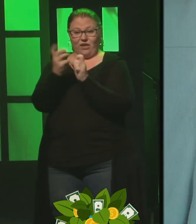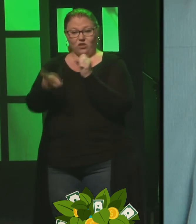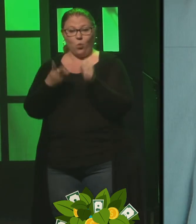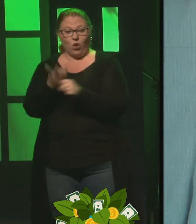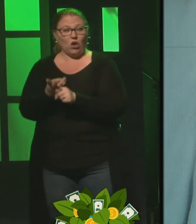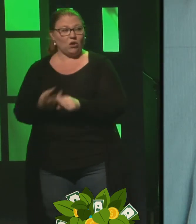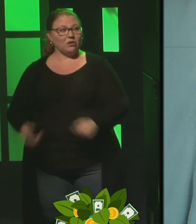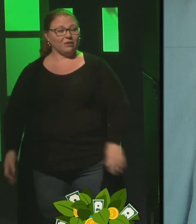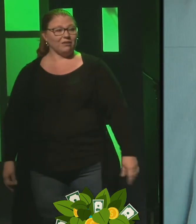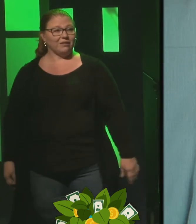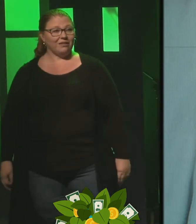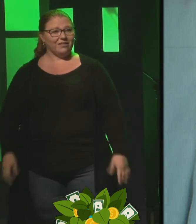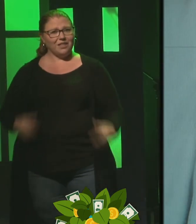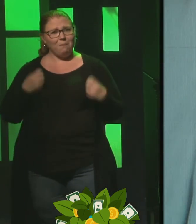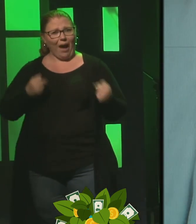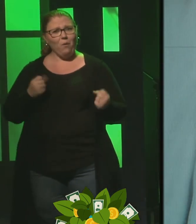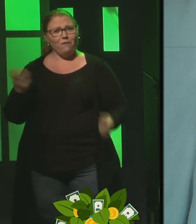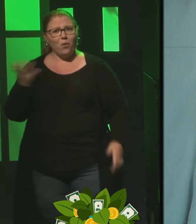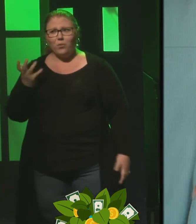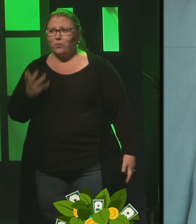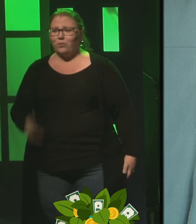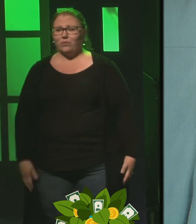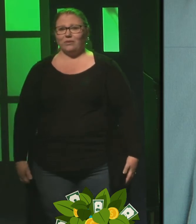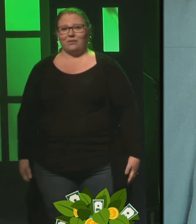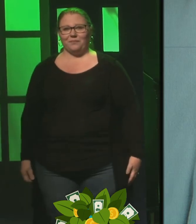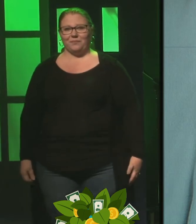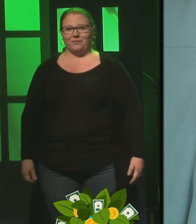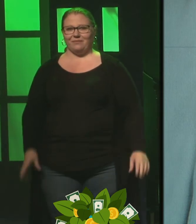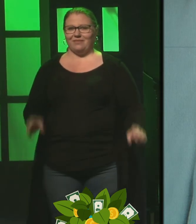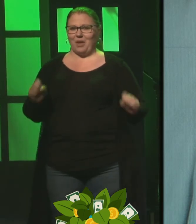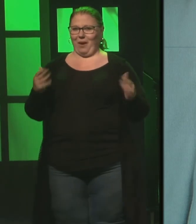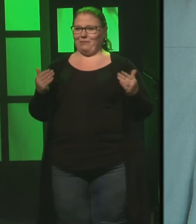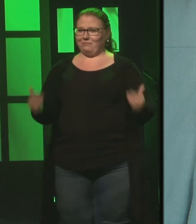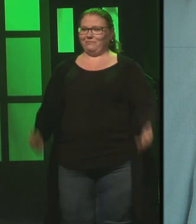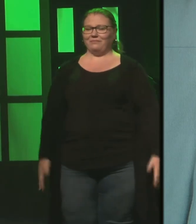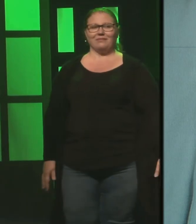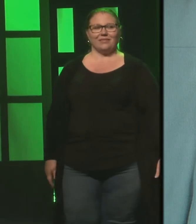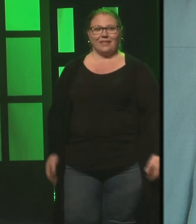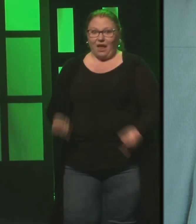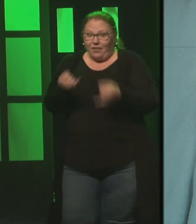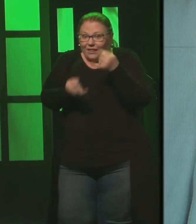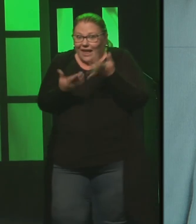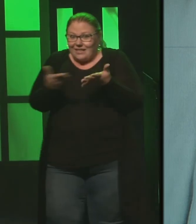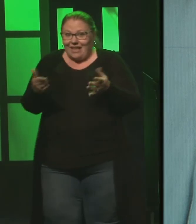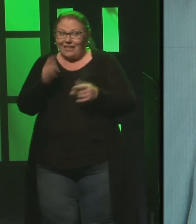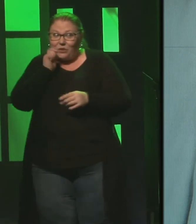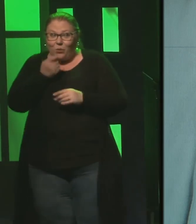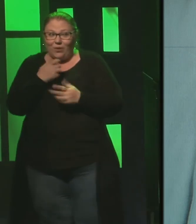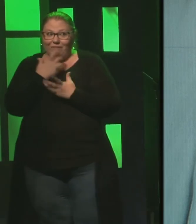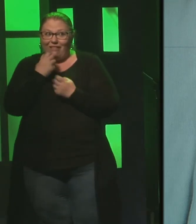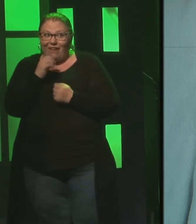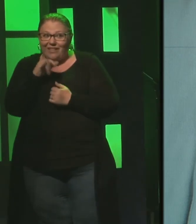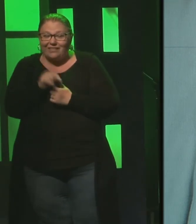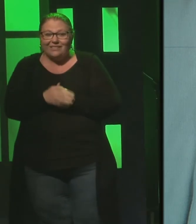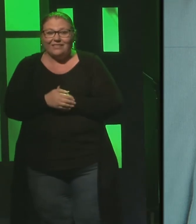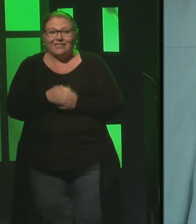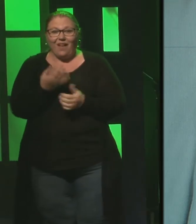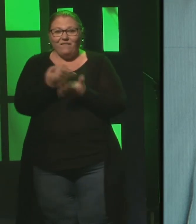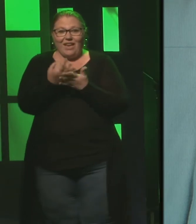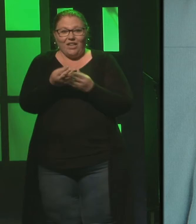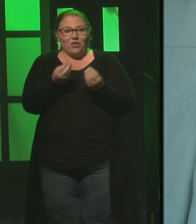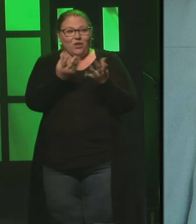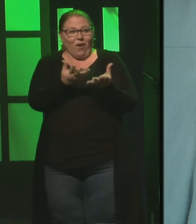world. It's powerful. Okay, now here we go. Last thing. This is cool. I love it.